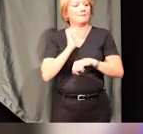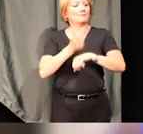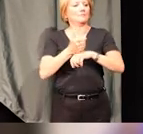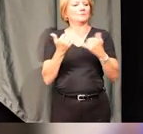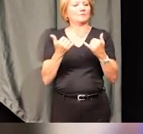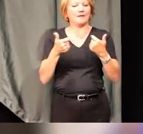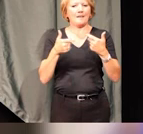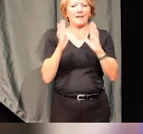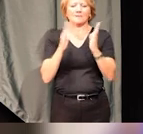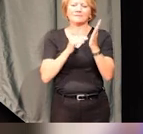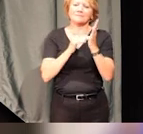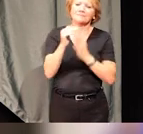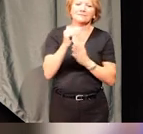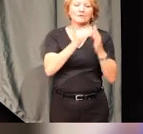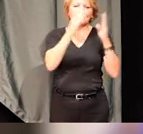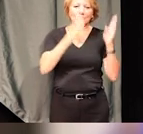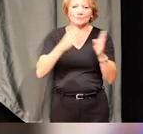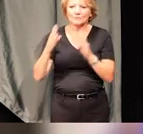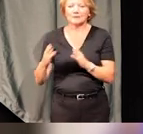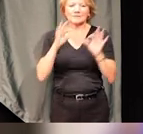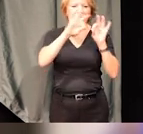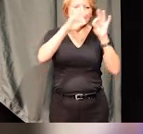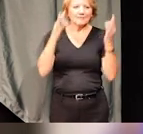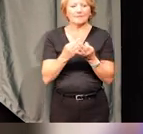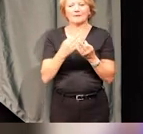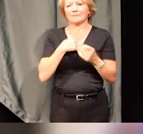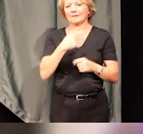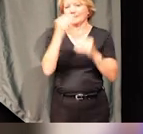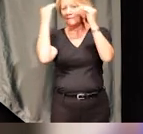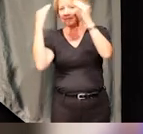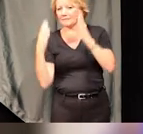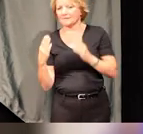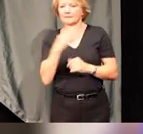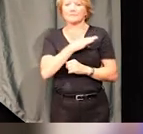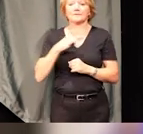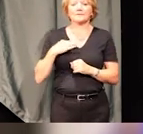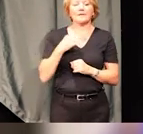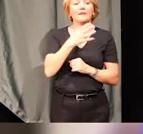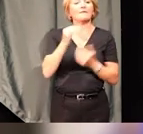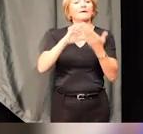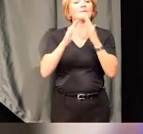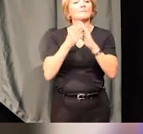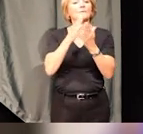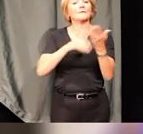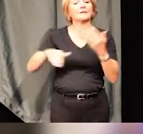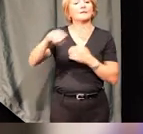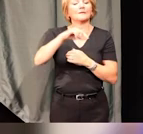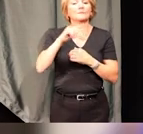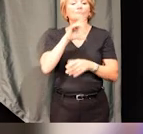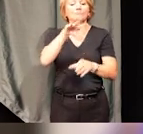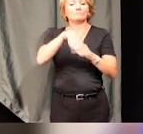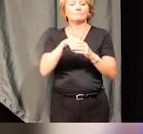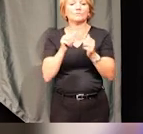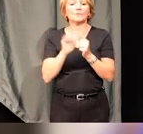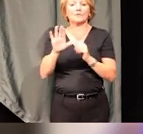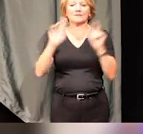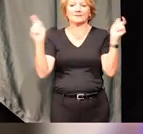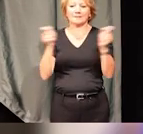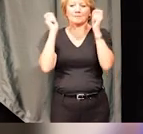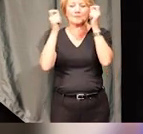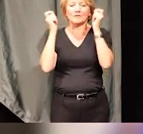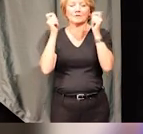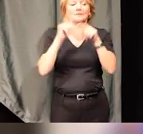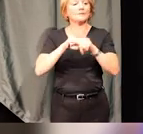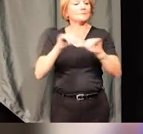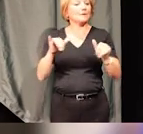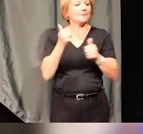of students, families, faculty, staff, and community members to join in the celebration while